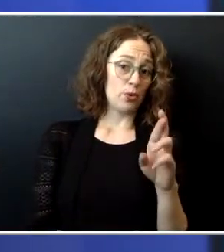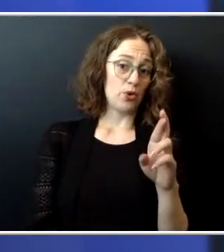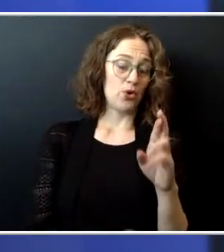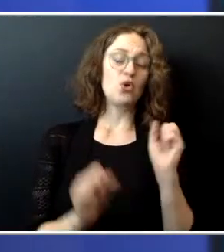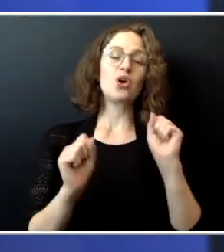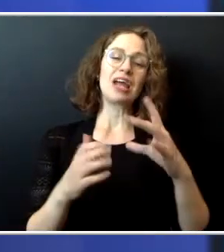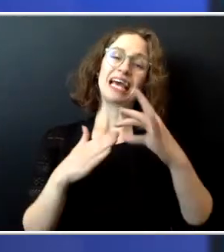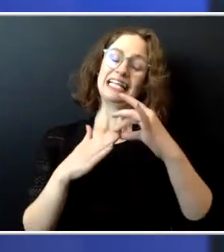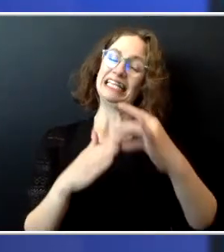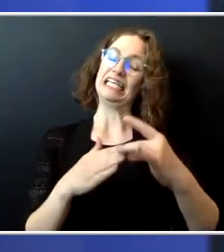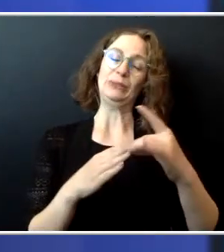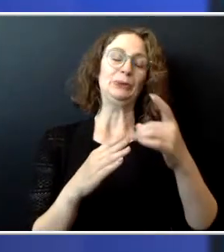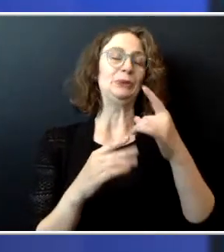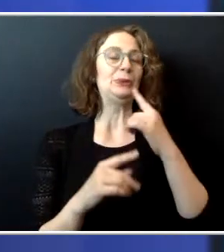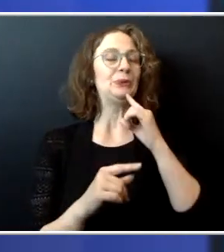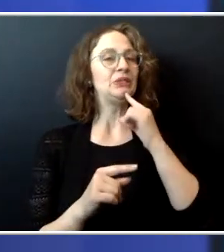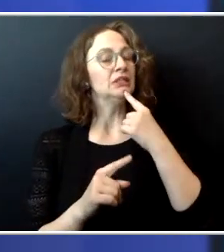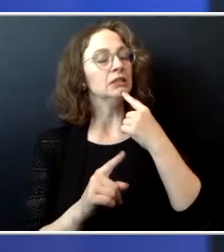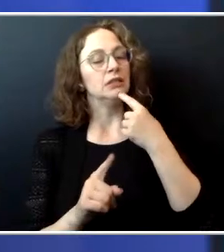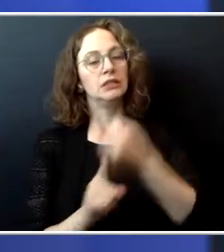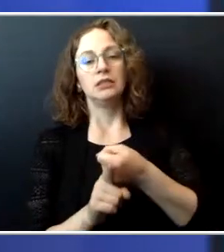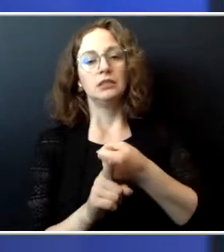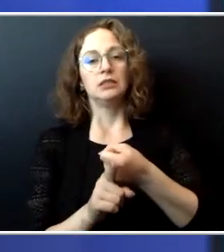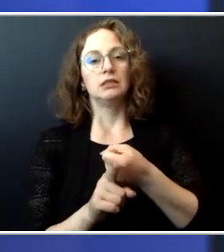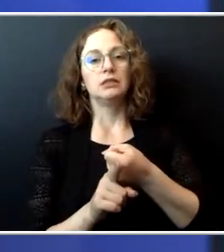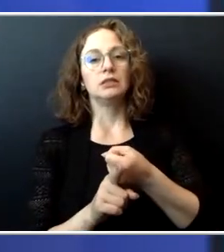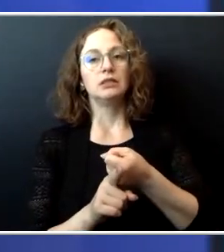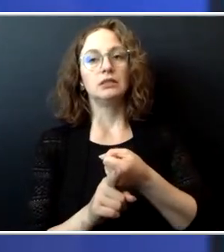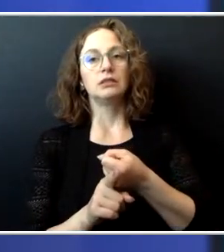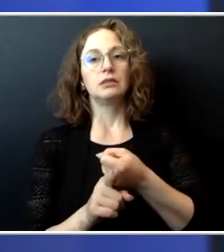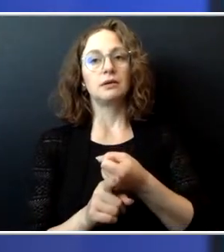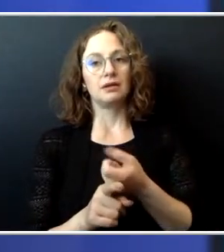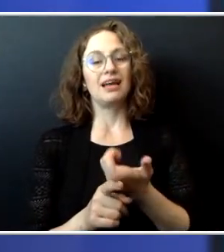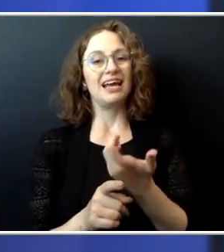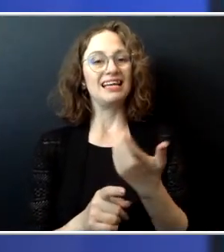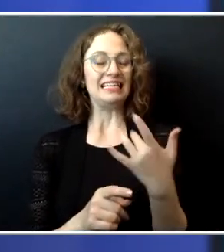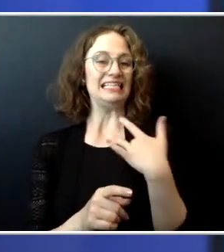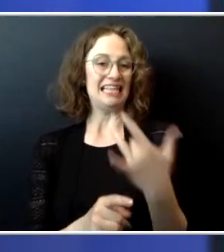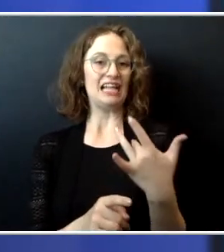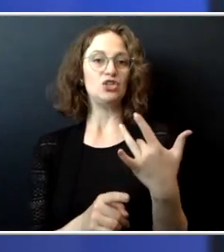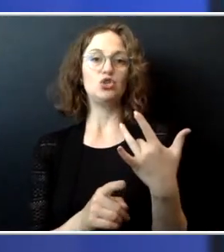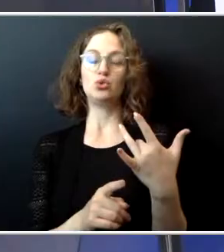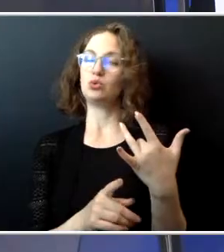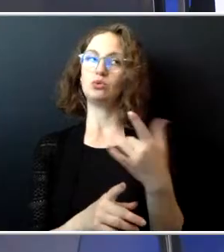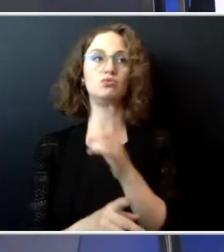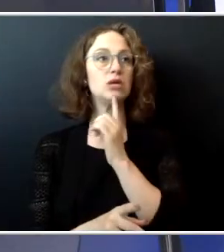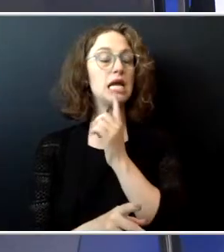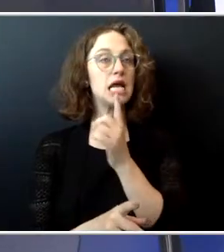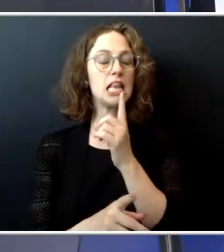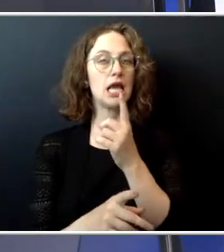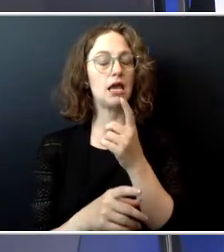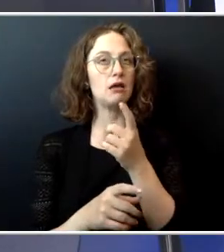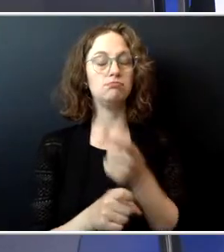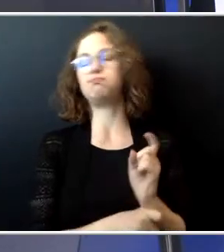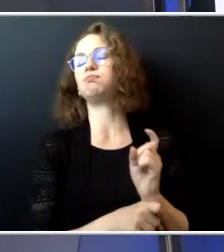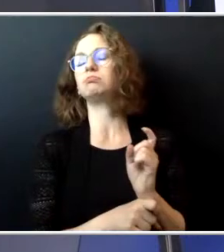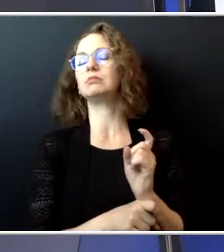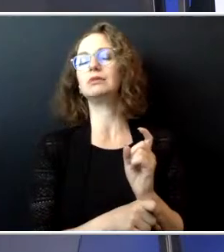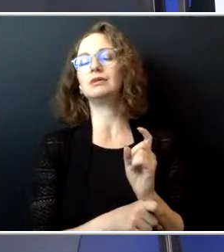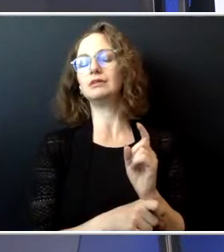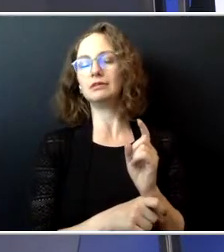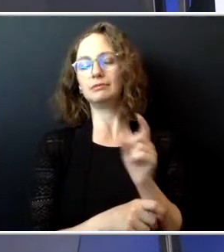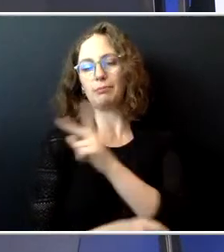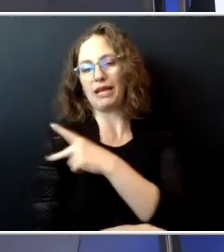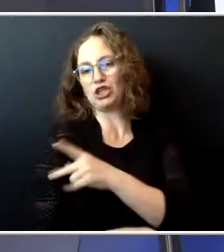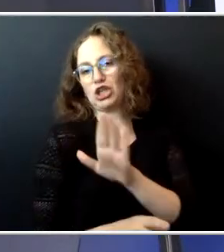and they're mainly debilitating to the patients with the condition. So Dominique, you said we could call you Dom.